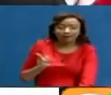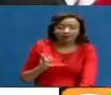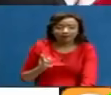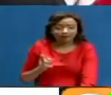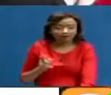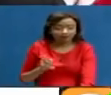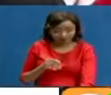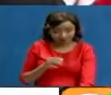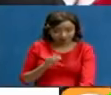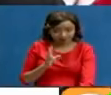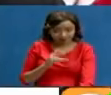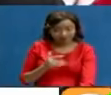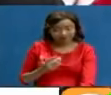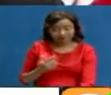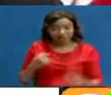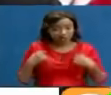Joe,